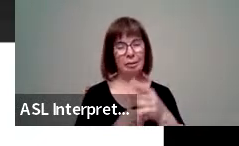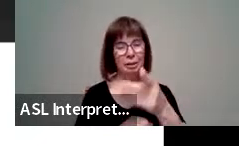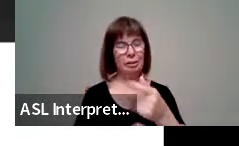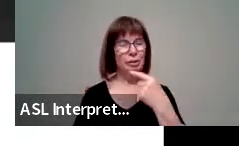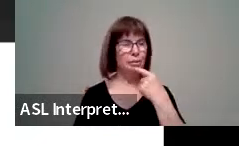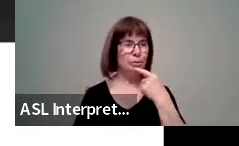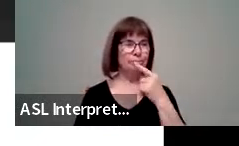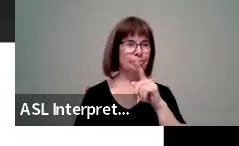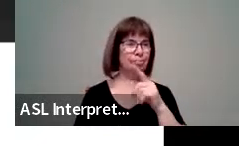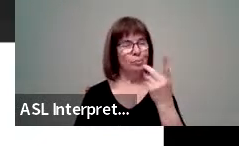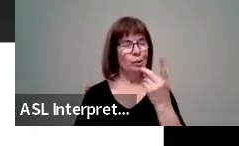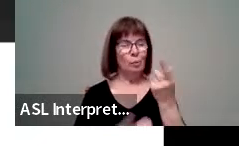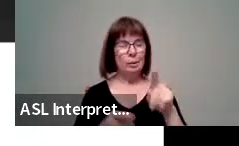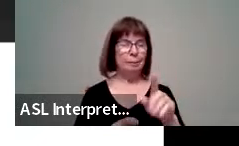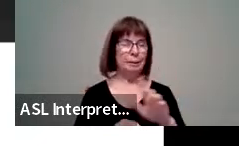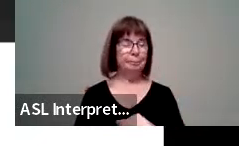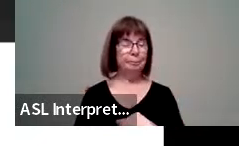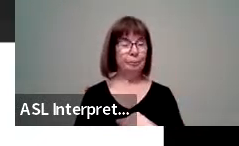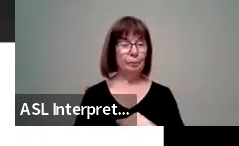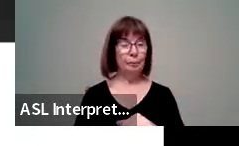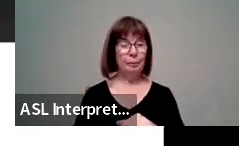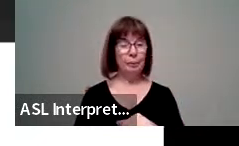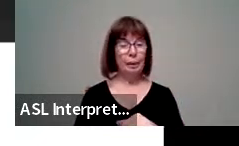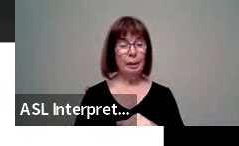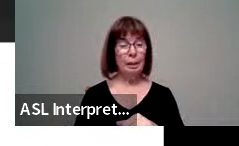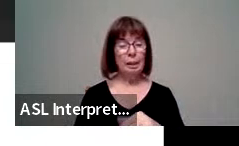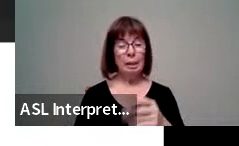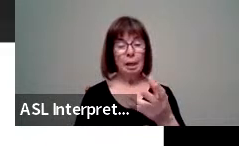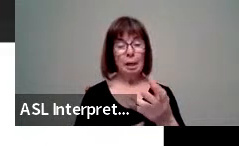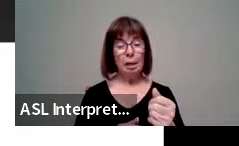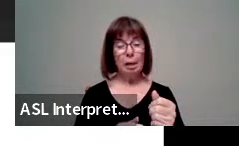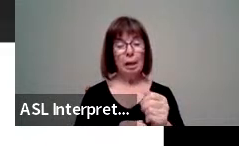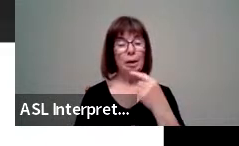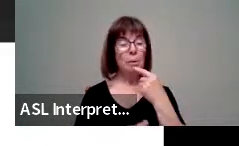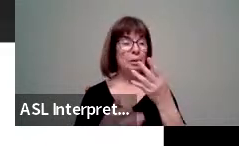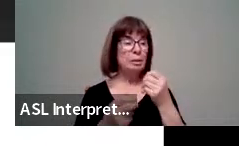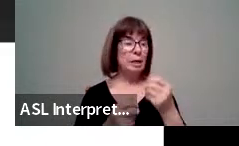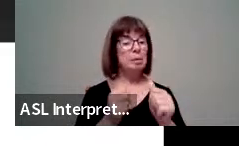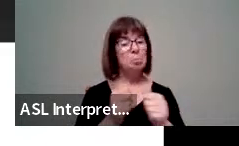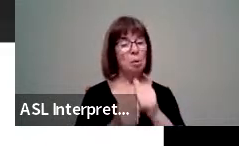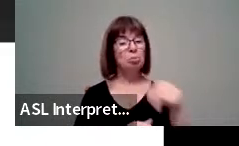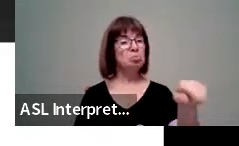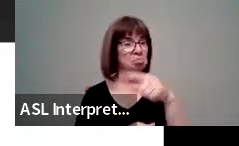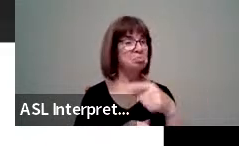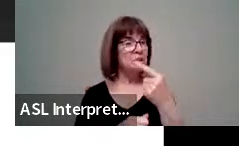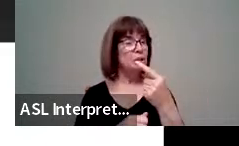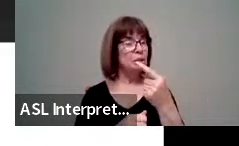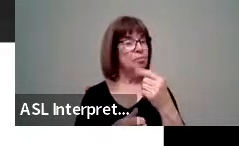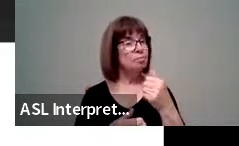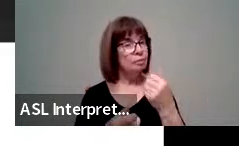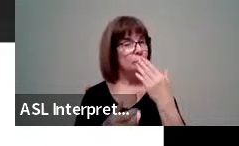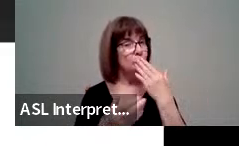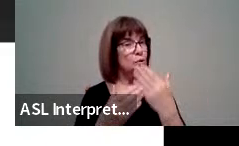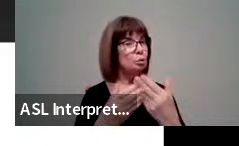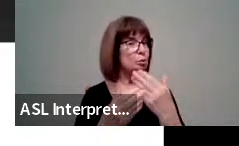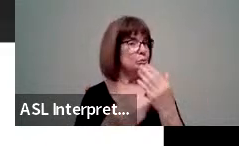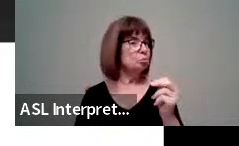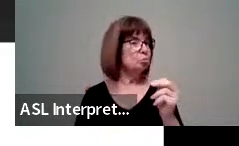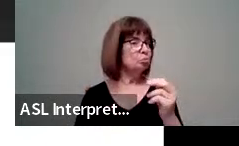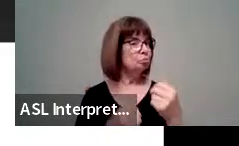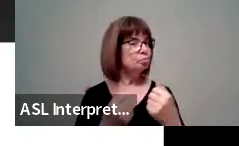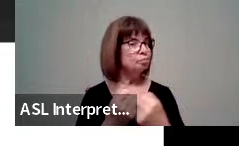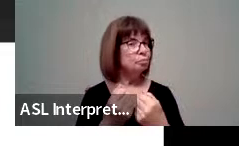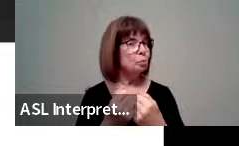anything is happening. And I will say around the region, wastewater is all pretty reassuring looking. Next slide.